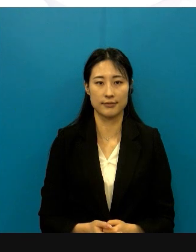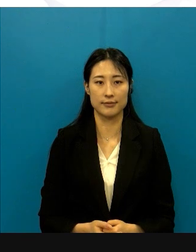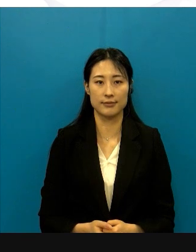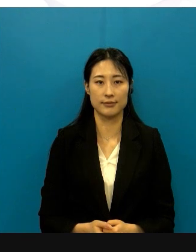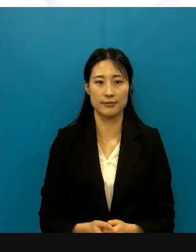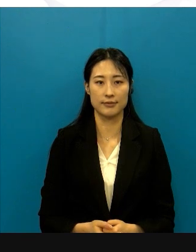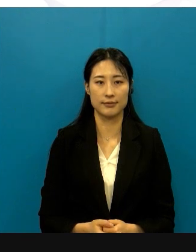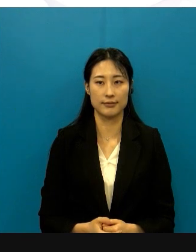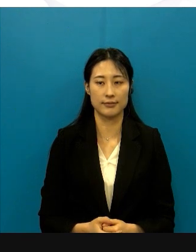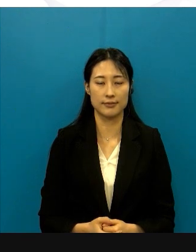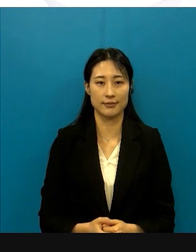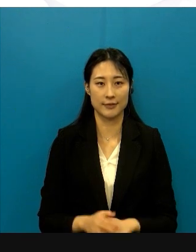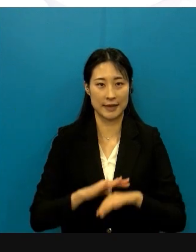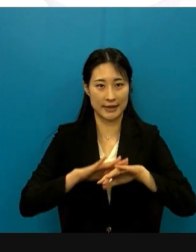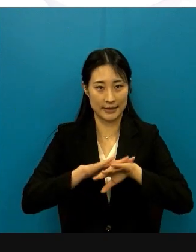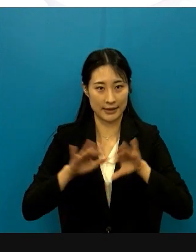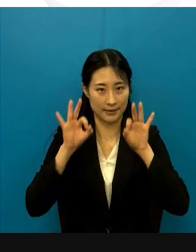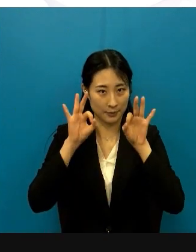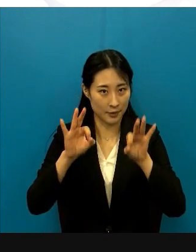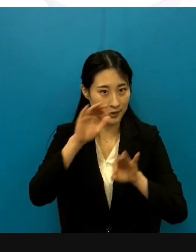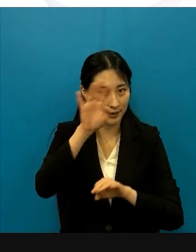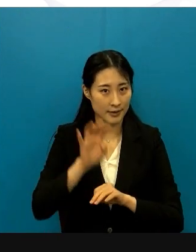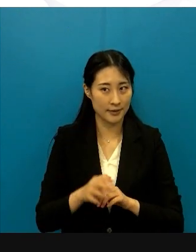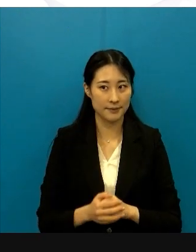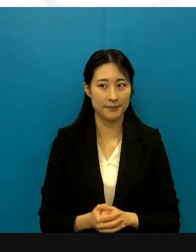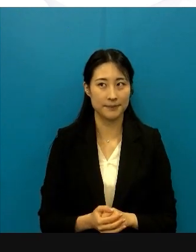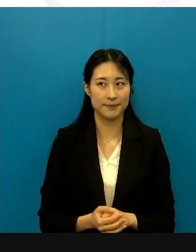Yeah, we can see. Okay, thank you.